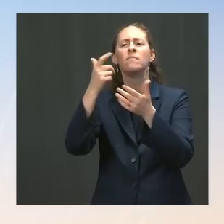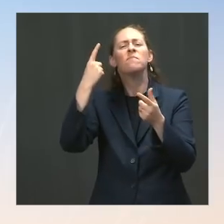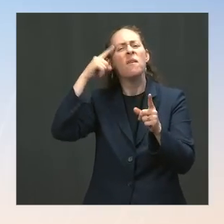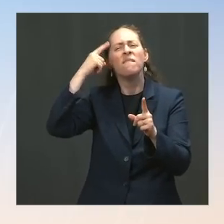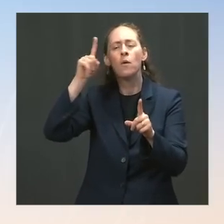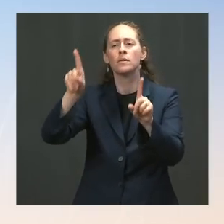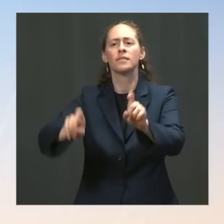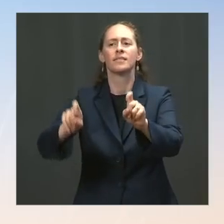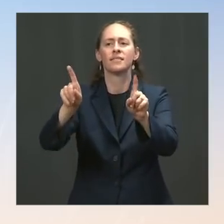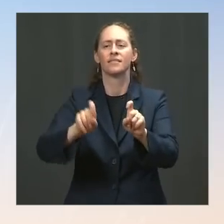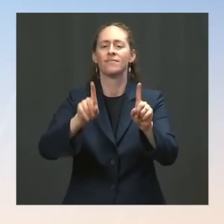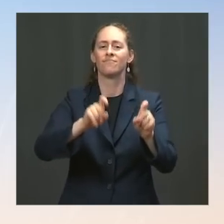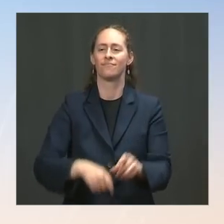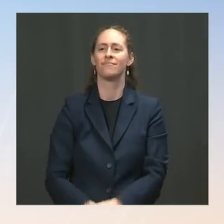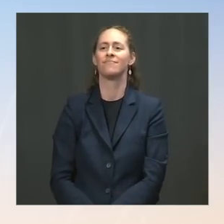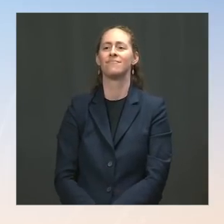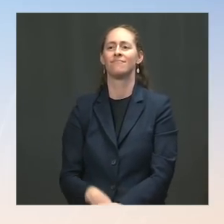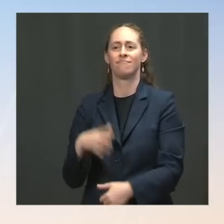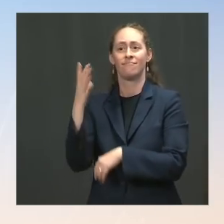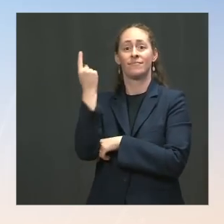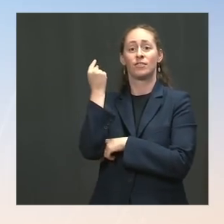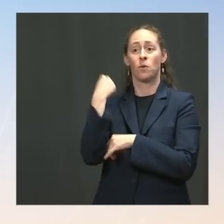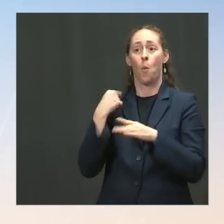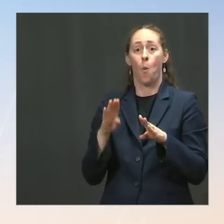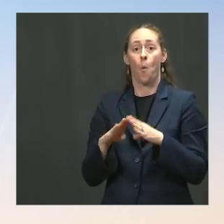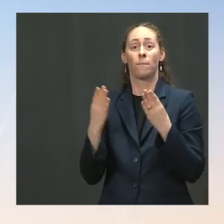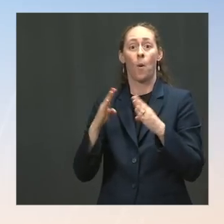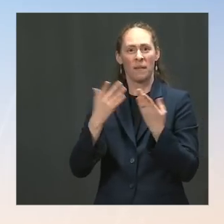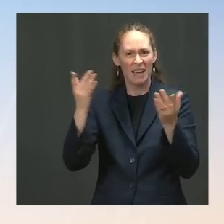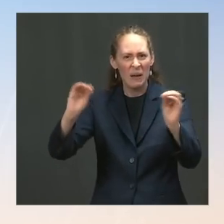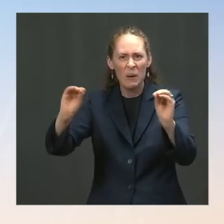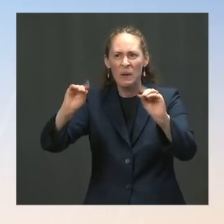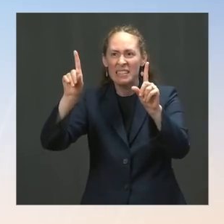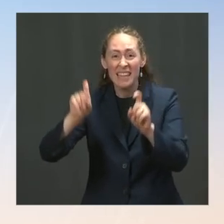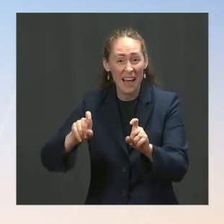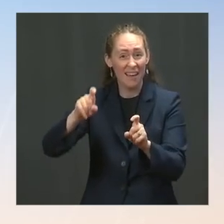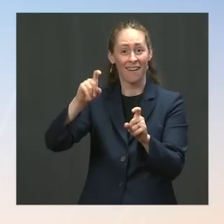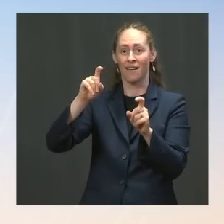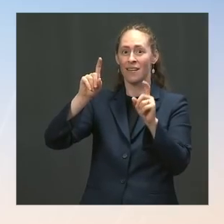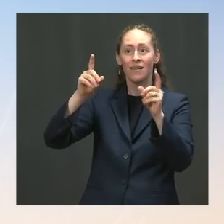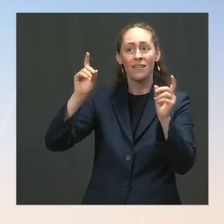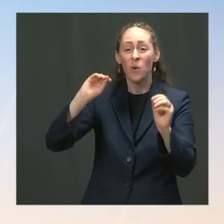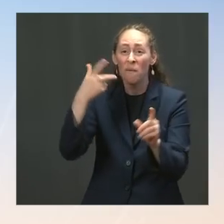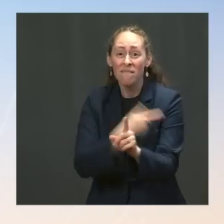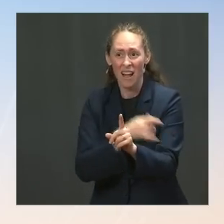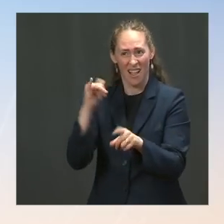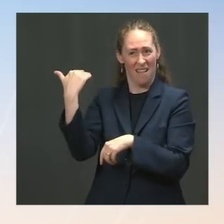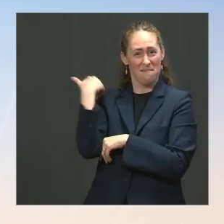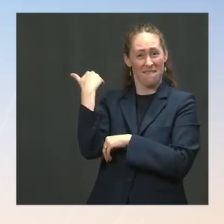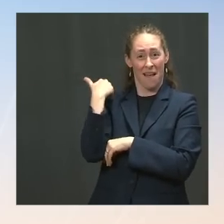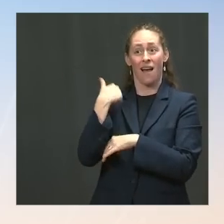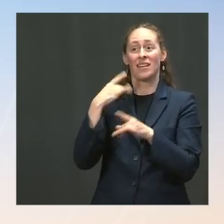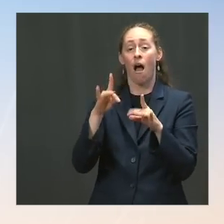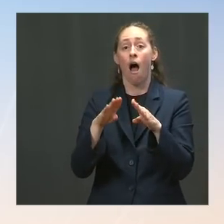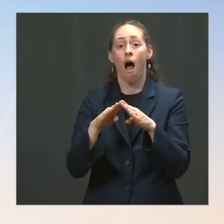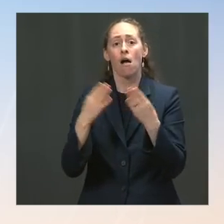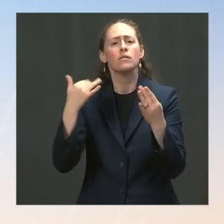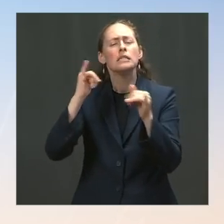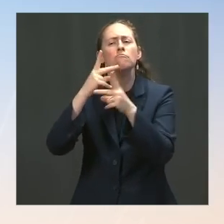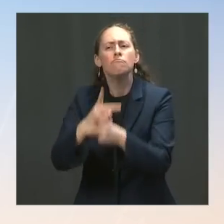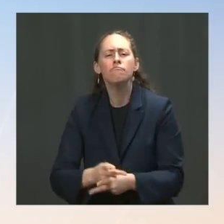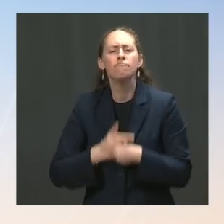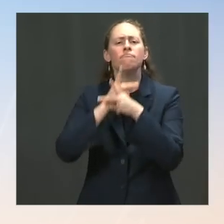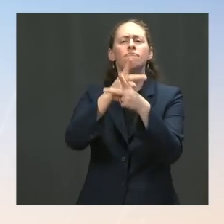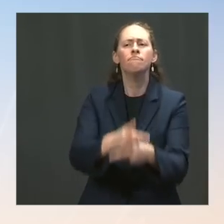remember reopening schools last year without testing availability, without vaccines. And we were able to do it safely because we followed the mitigation strategies. A year later, we